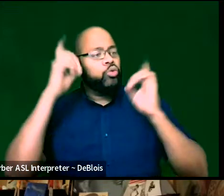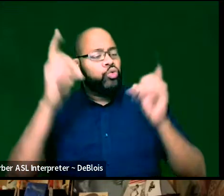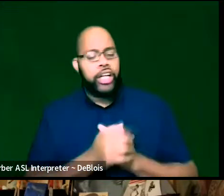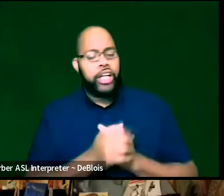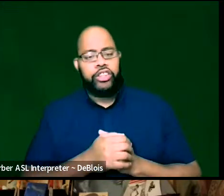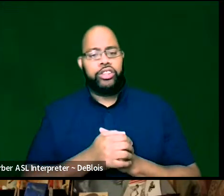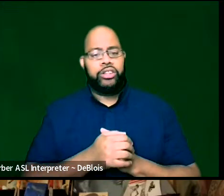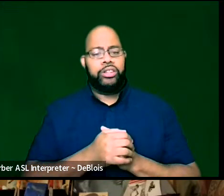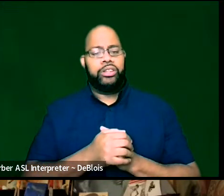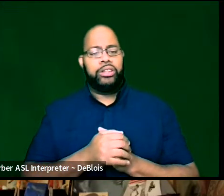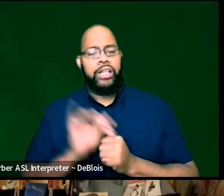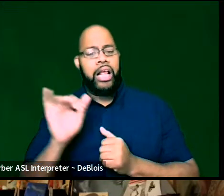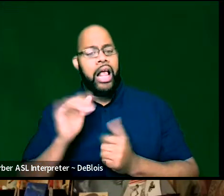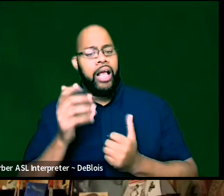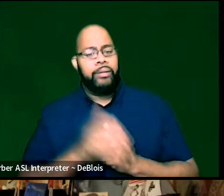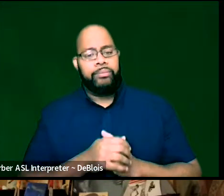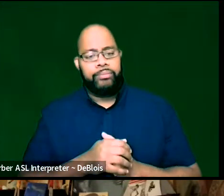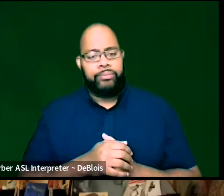educational